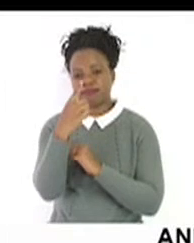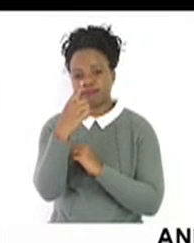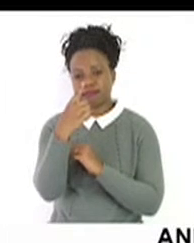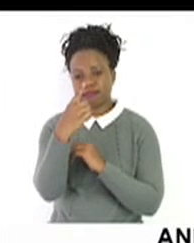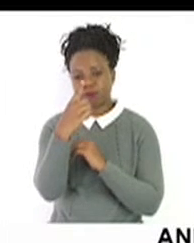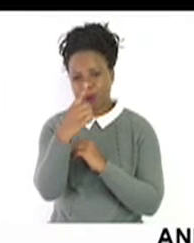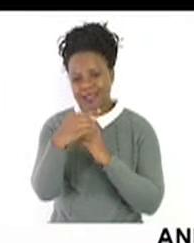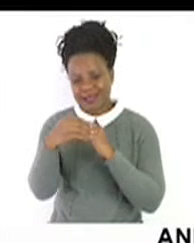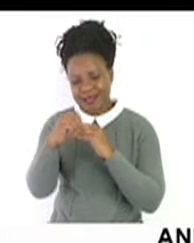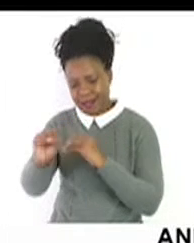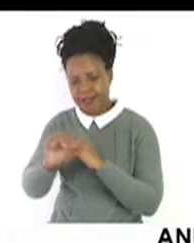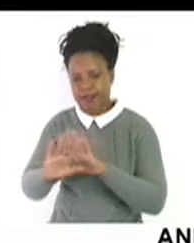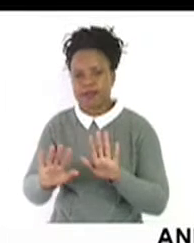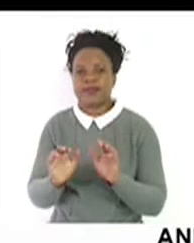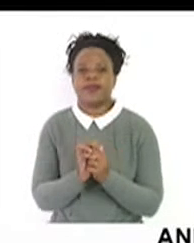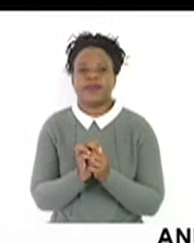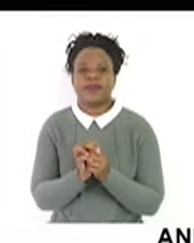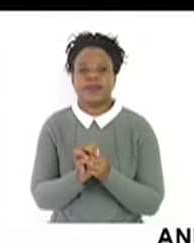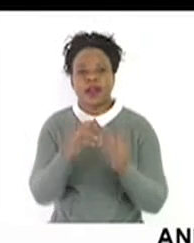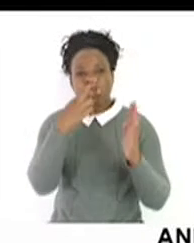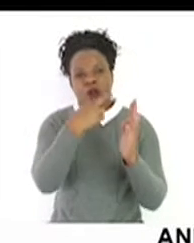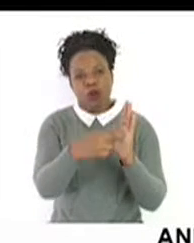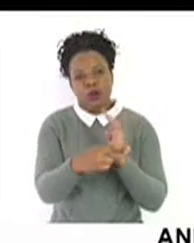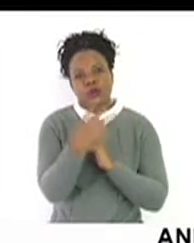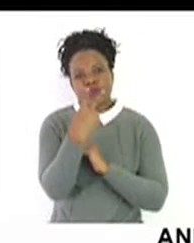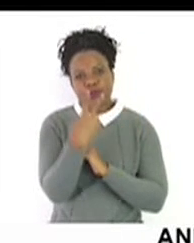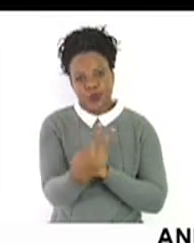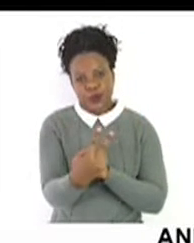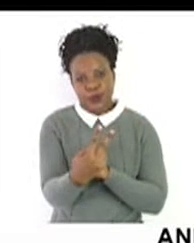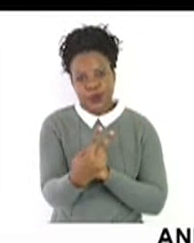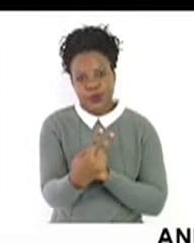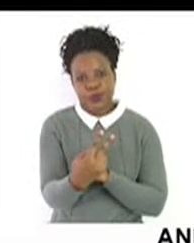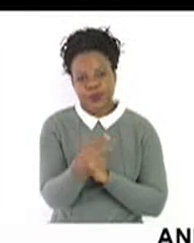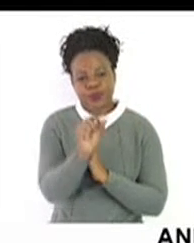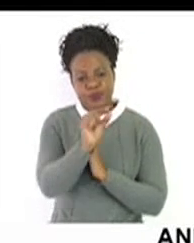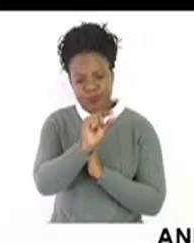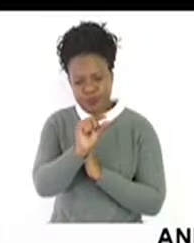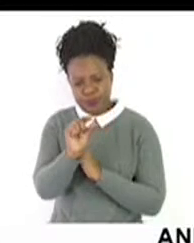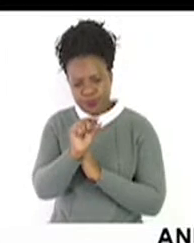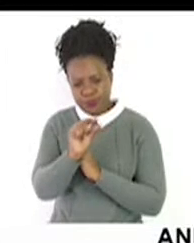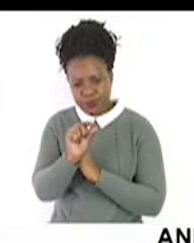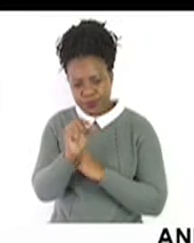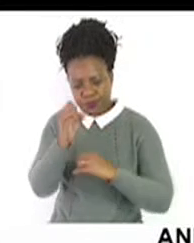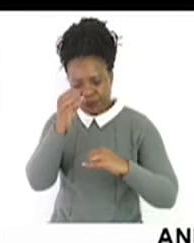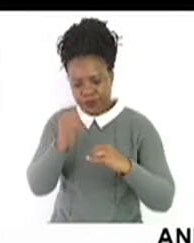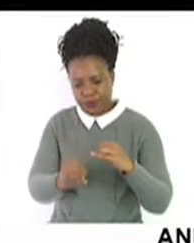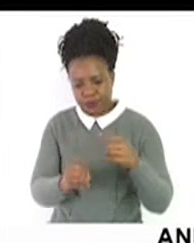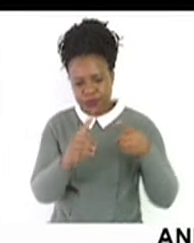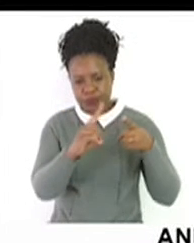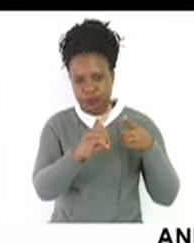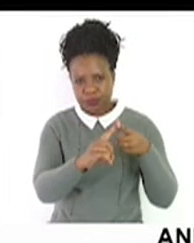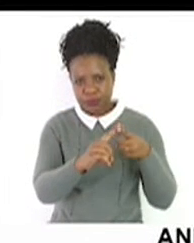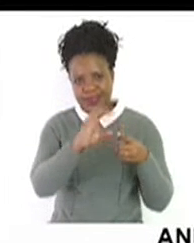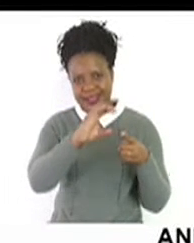Rule number two, if the word ends in CH,